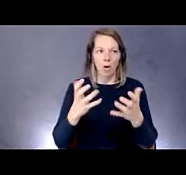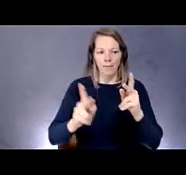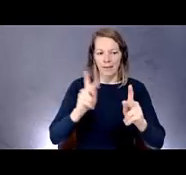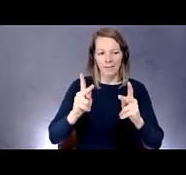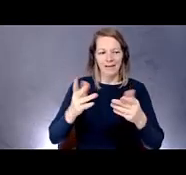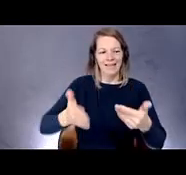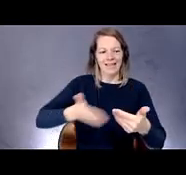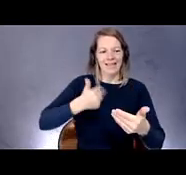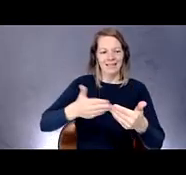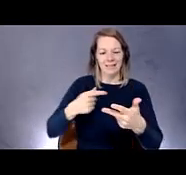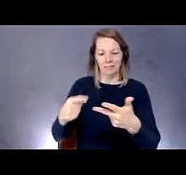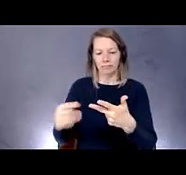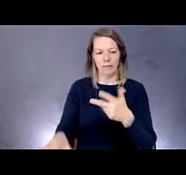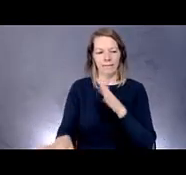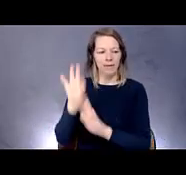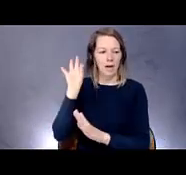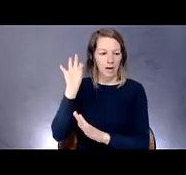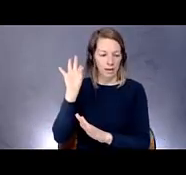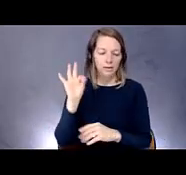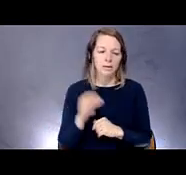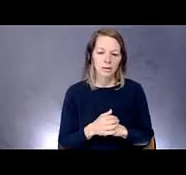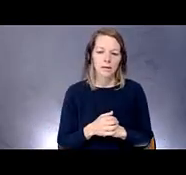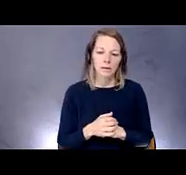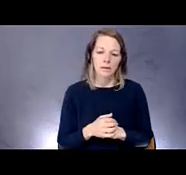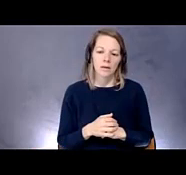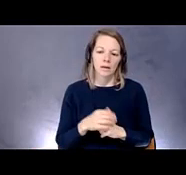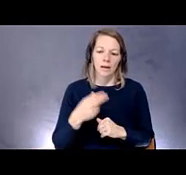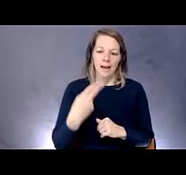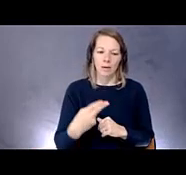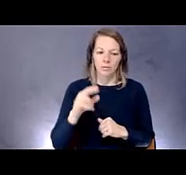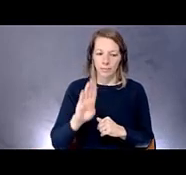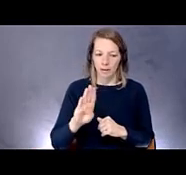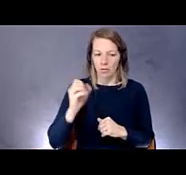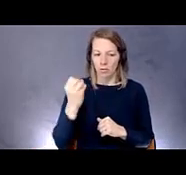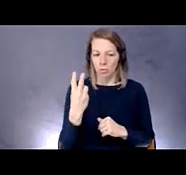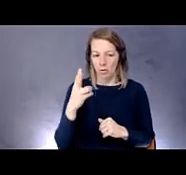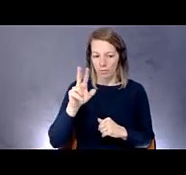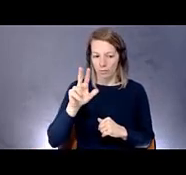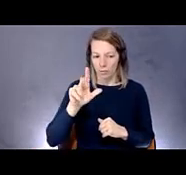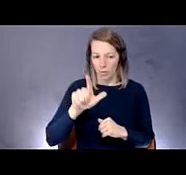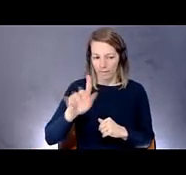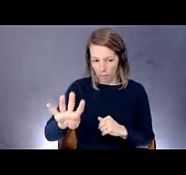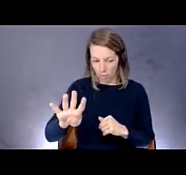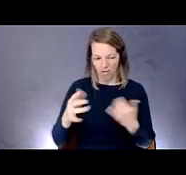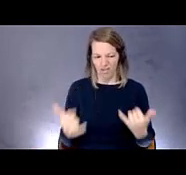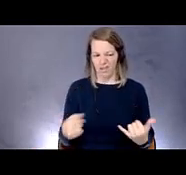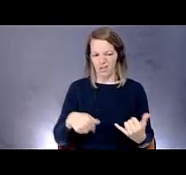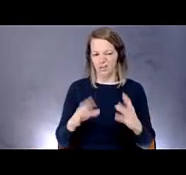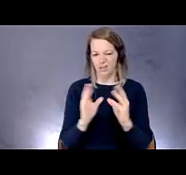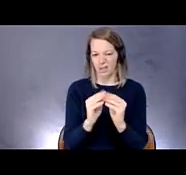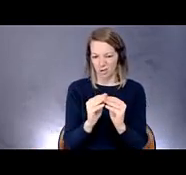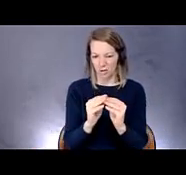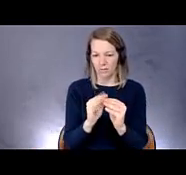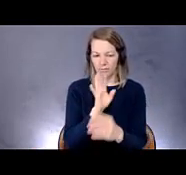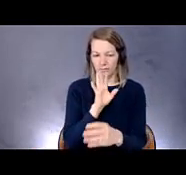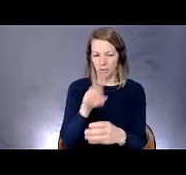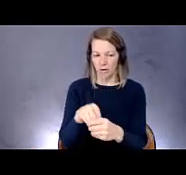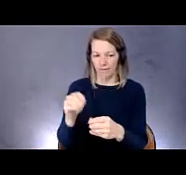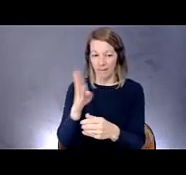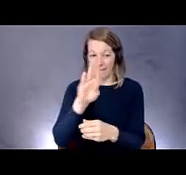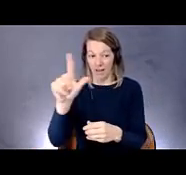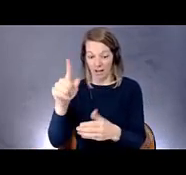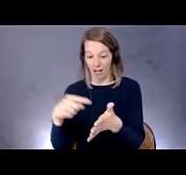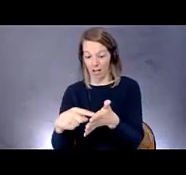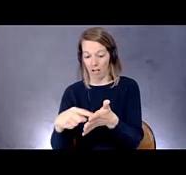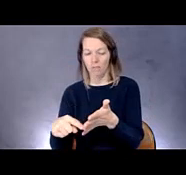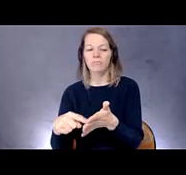that's one of the bills that we're working through this session, House Bill 1224. This session is part of that bill is designed to do exactly